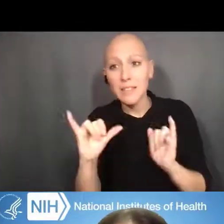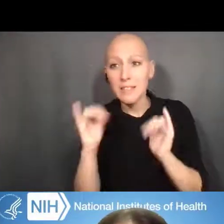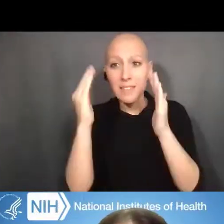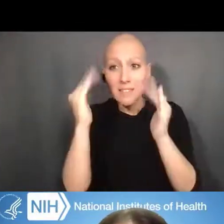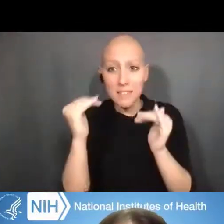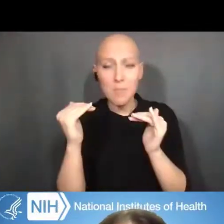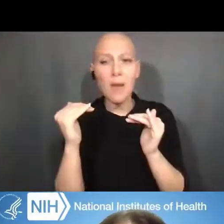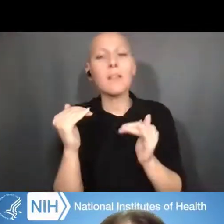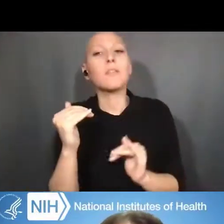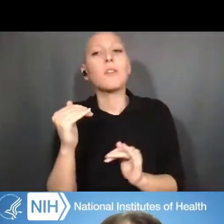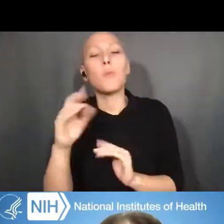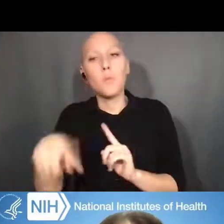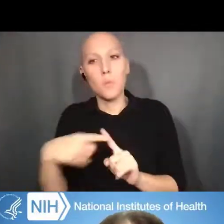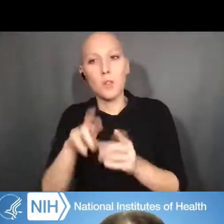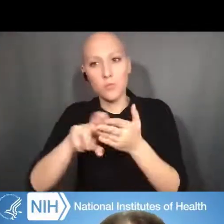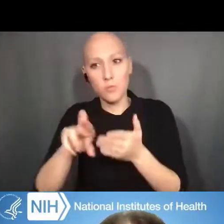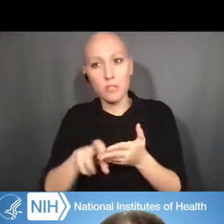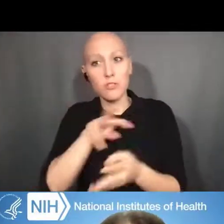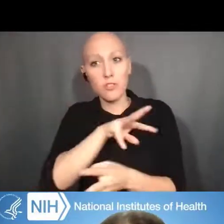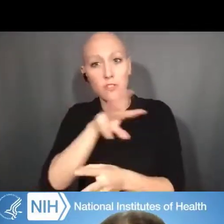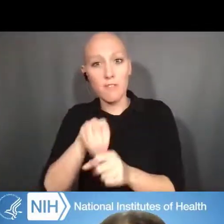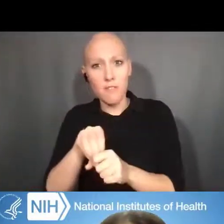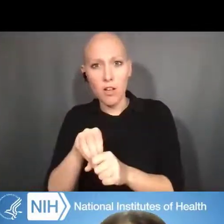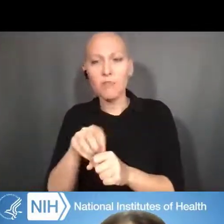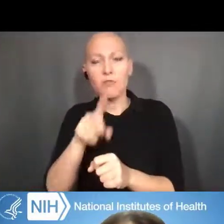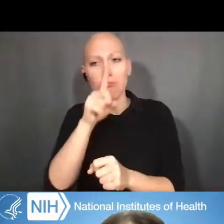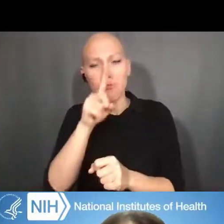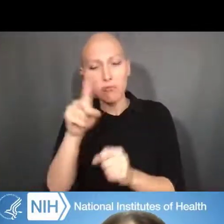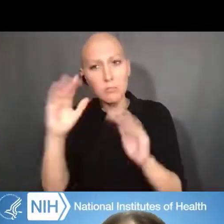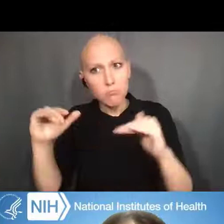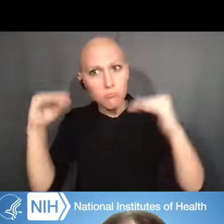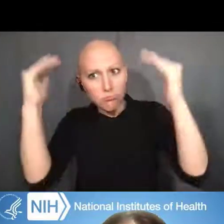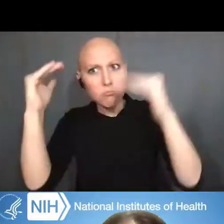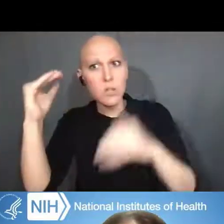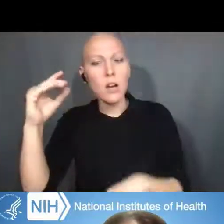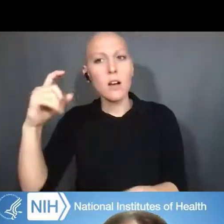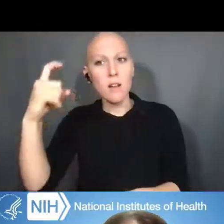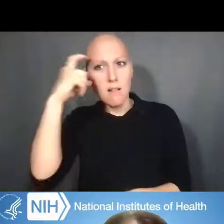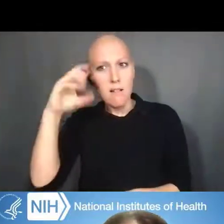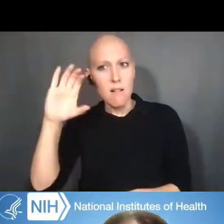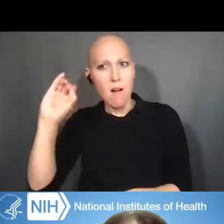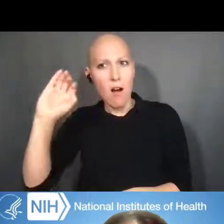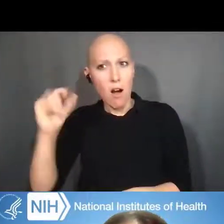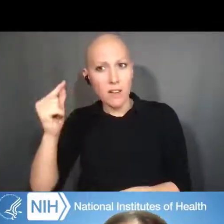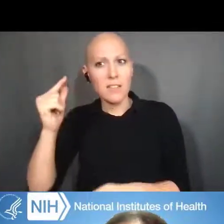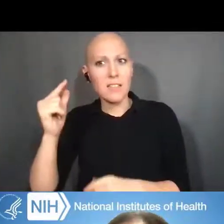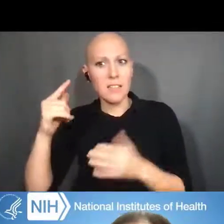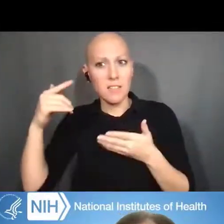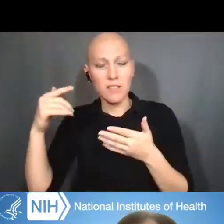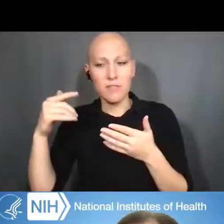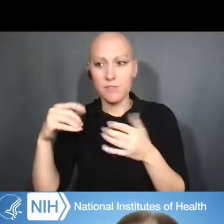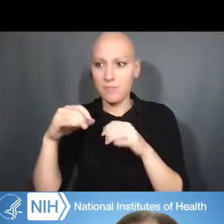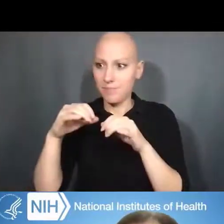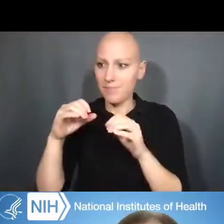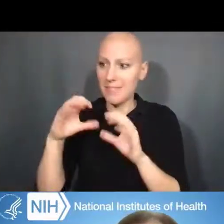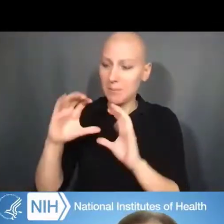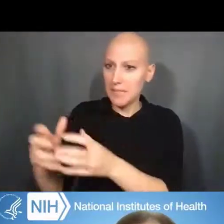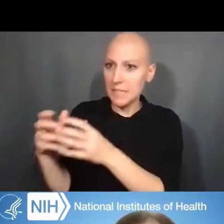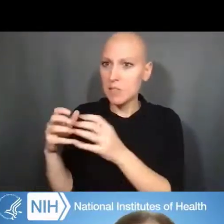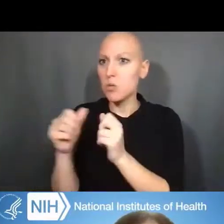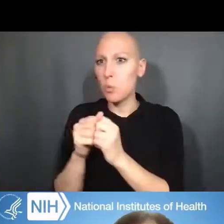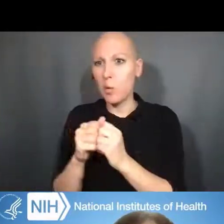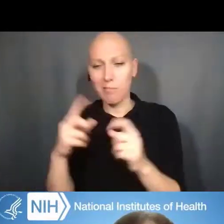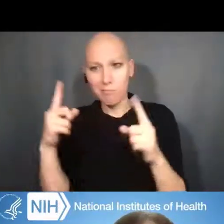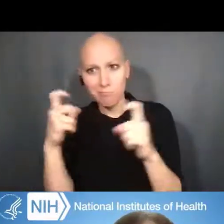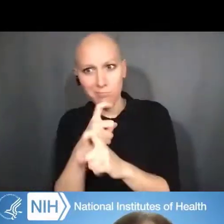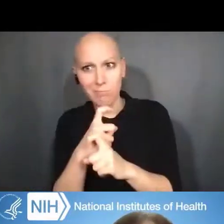research involves such highly cognitive species with a highly complex nervous system, and they do have the ability